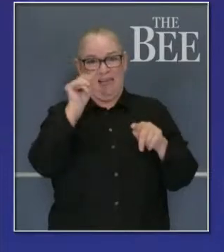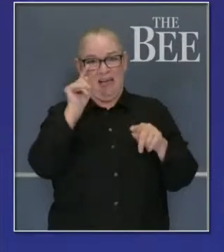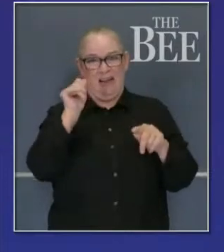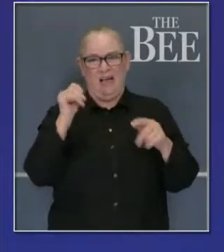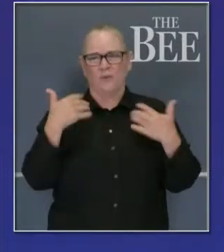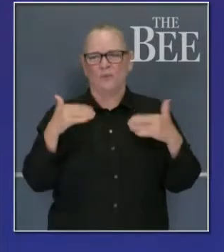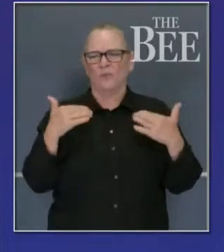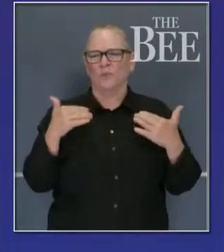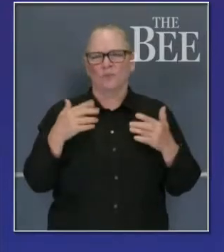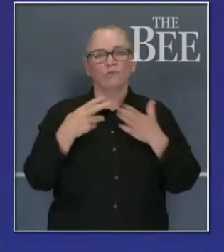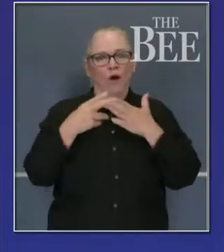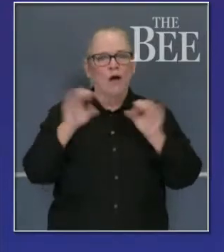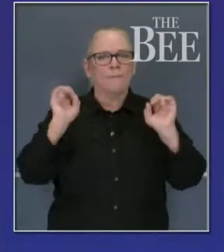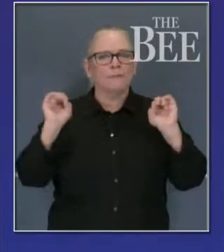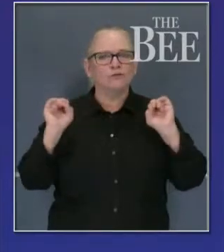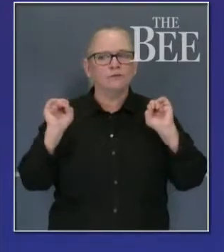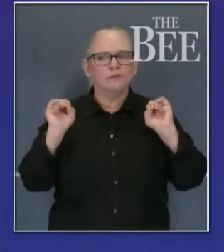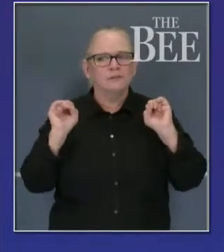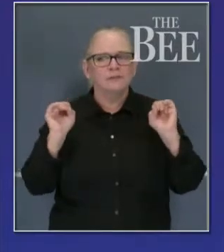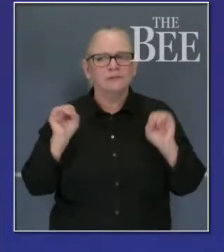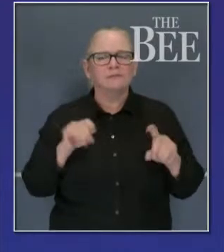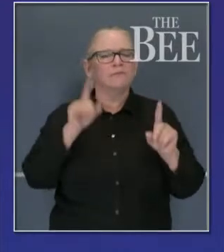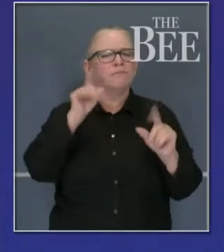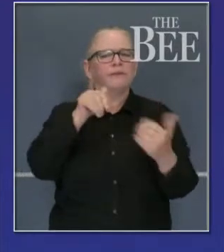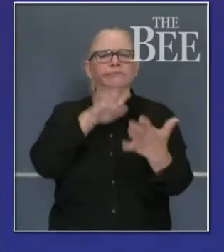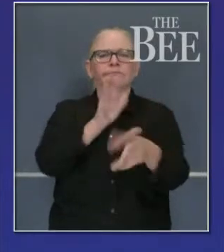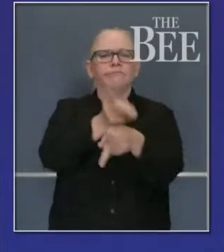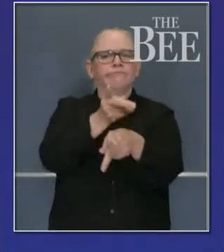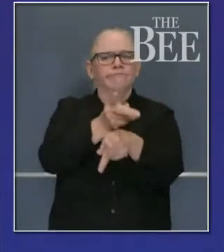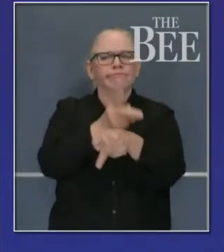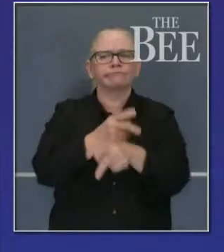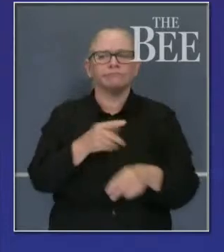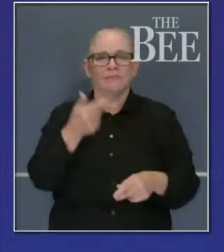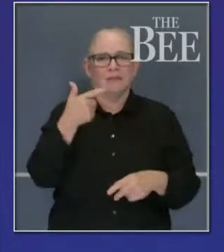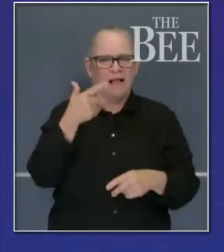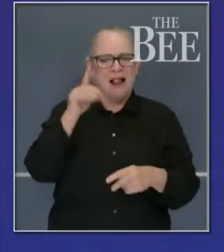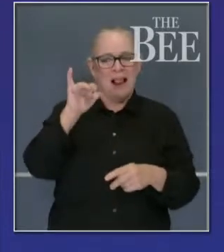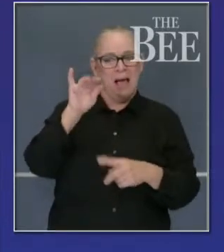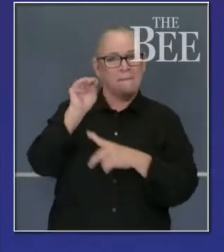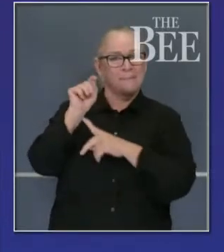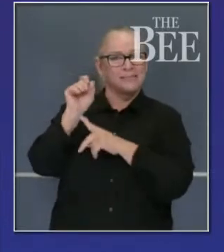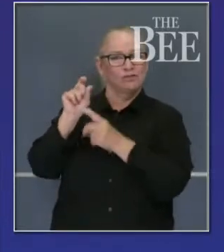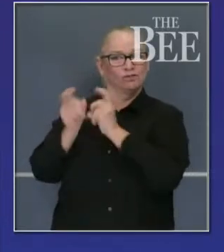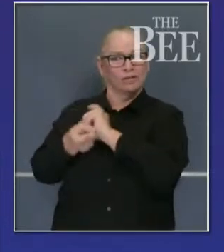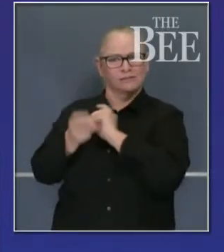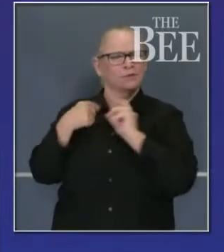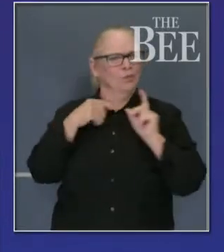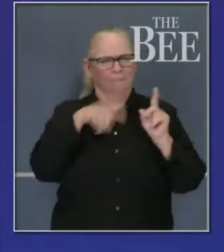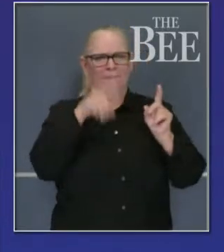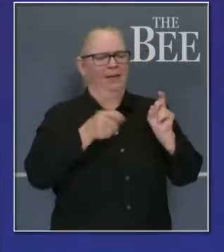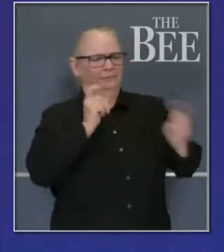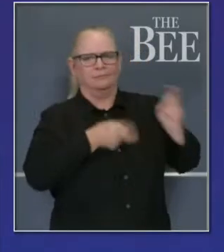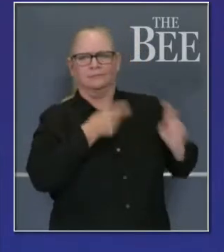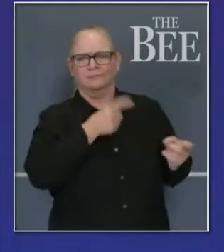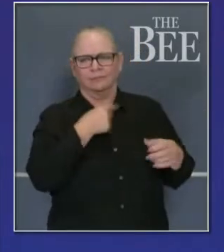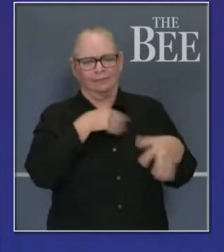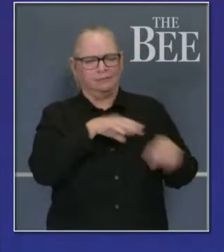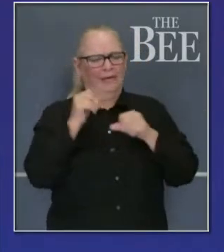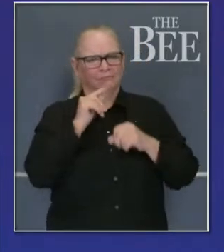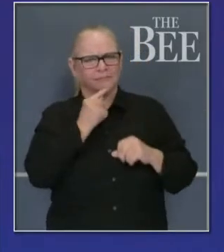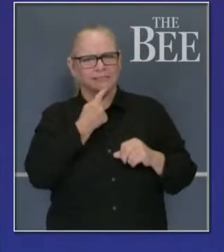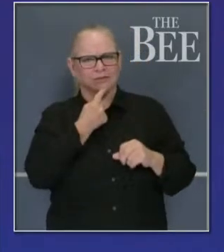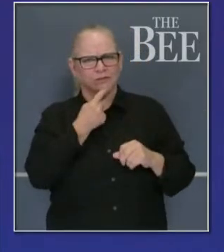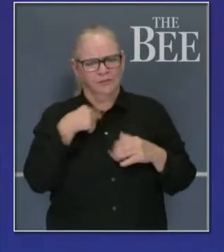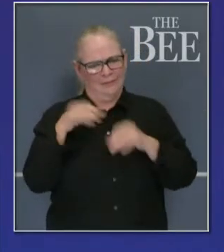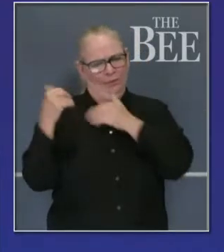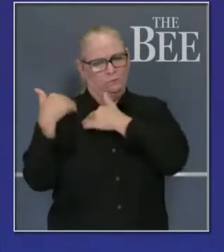head-on the issue of climate and climate change, and to double down on our efforts here in the state of California, a commitment that I have